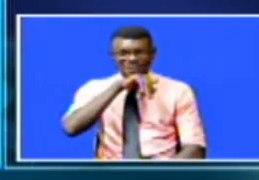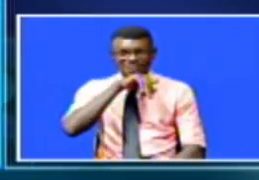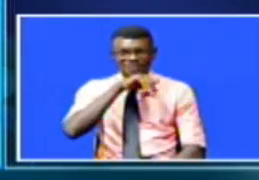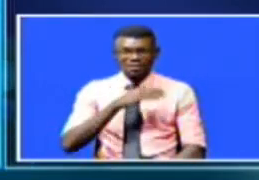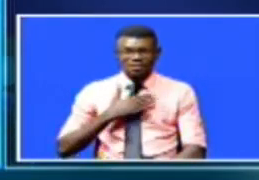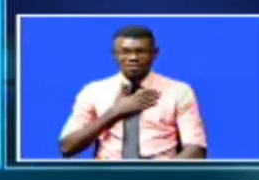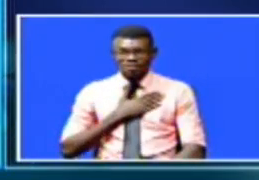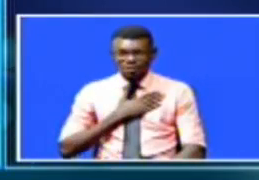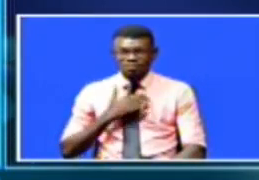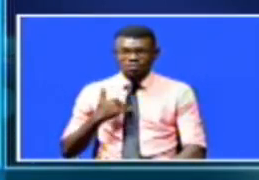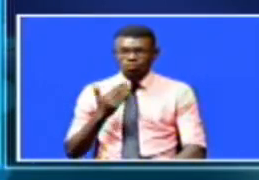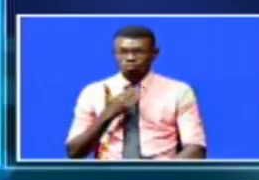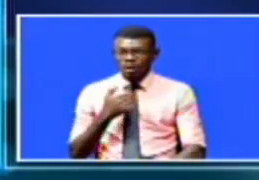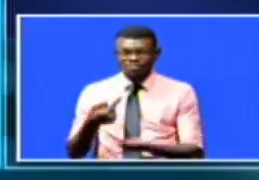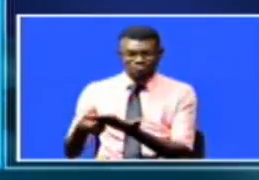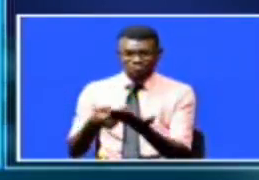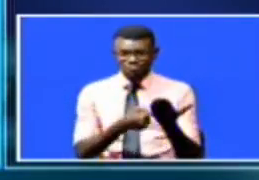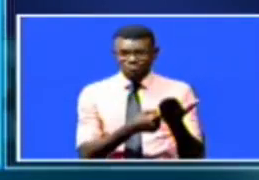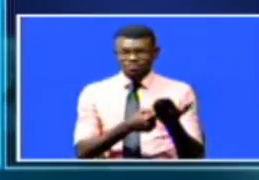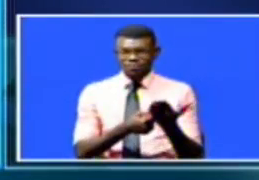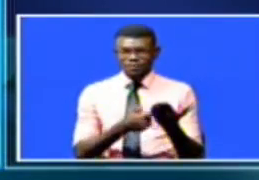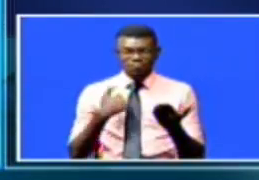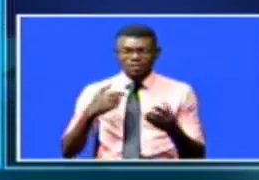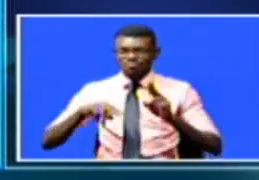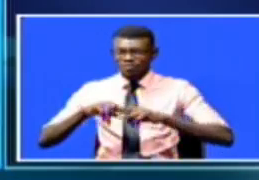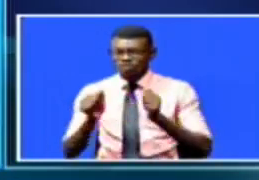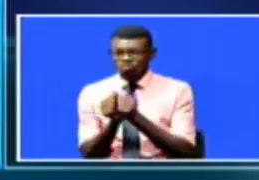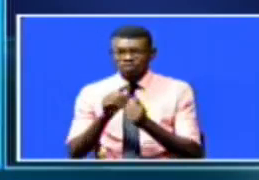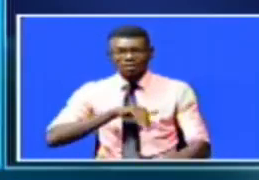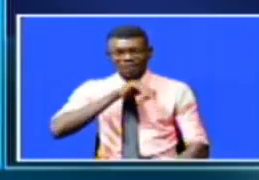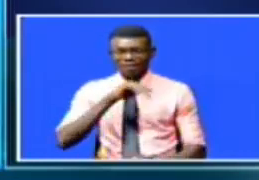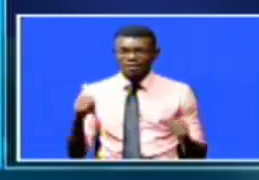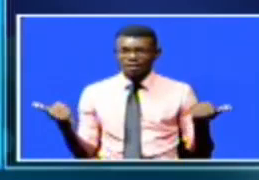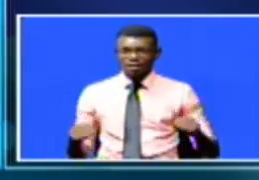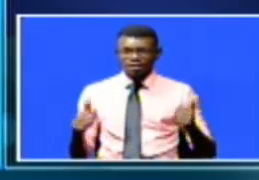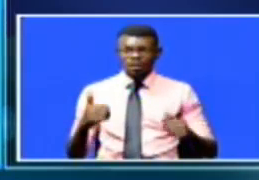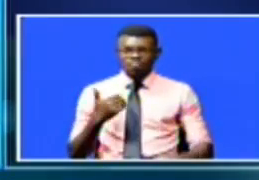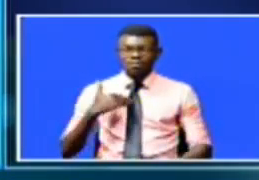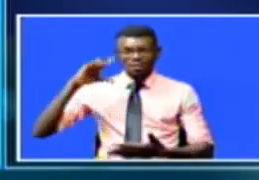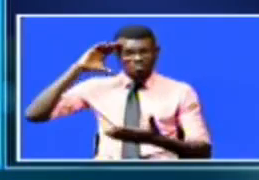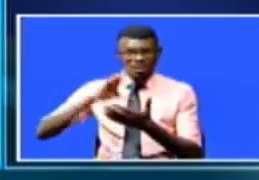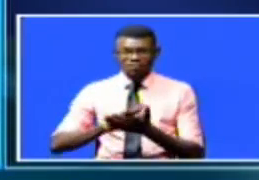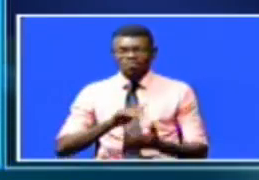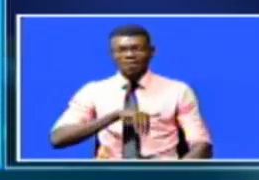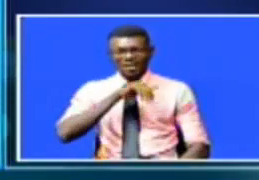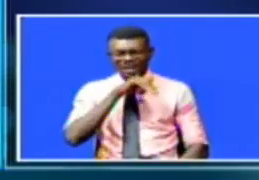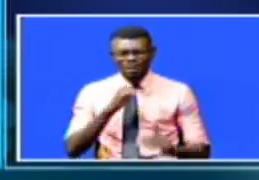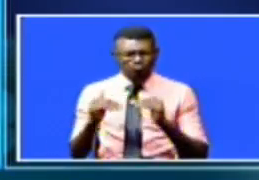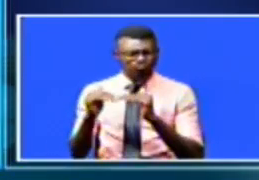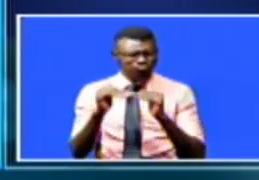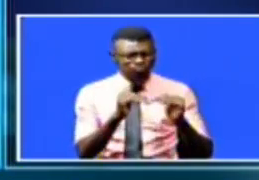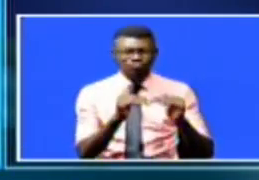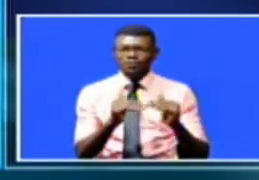have a discussion. I haven't had a time to sit down with the party leader. I believe that he's a Democrat, and I would hope